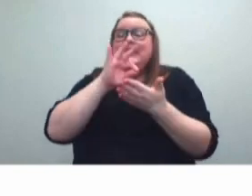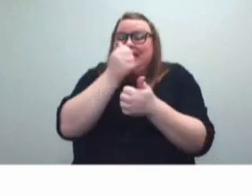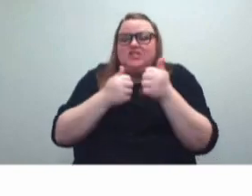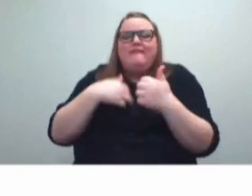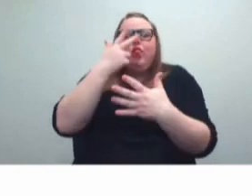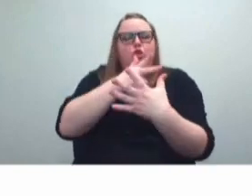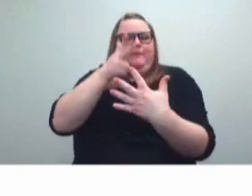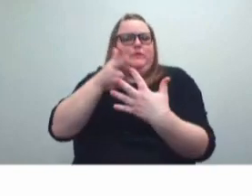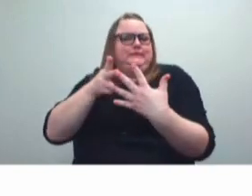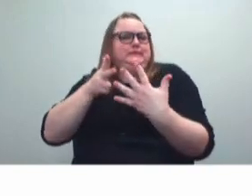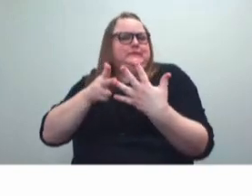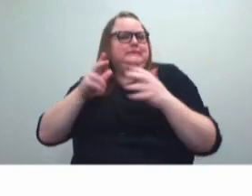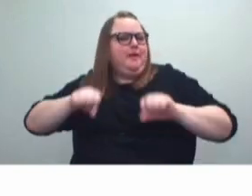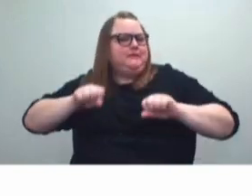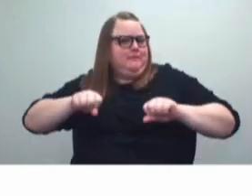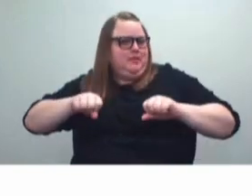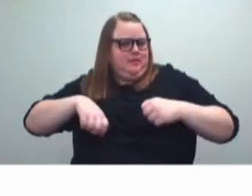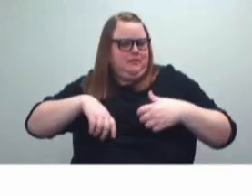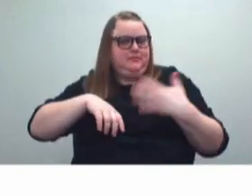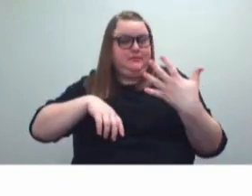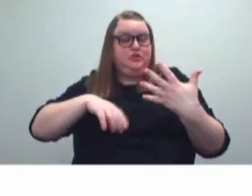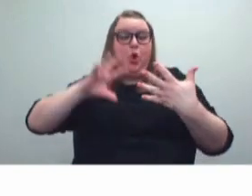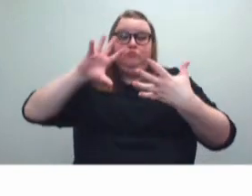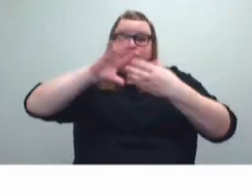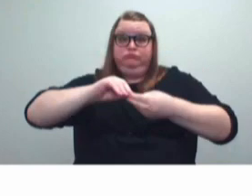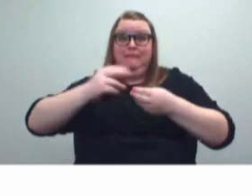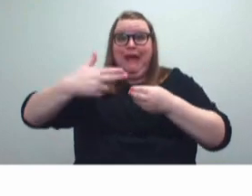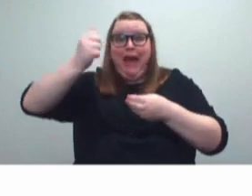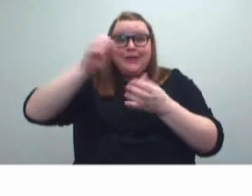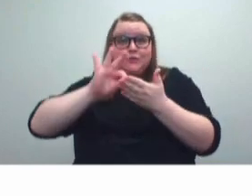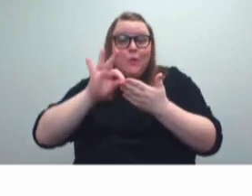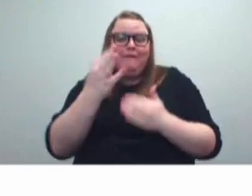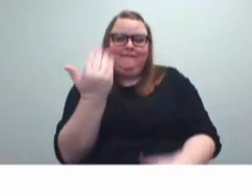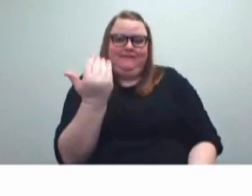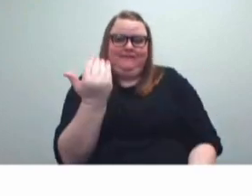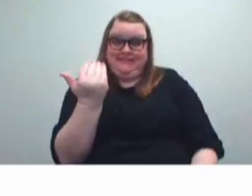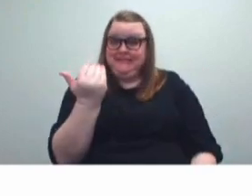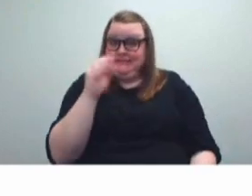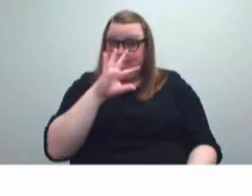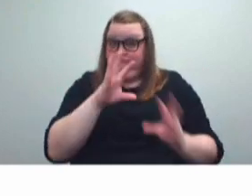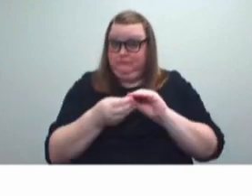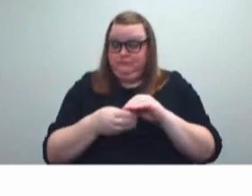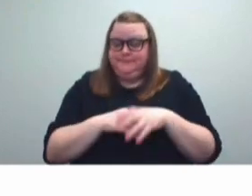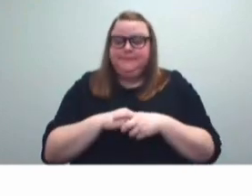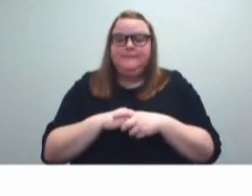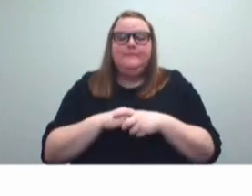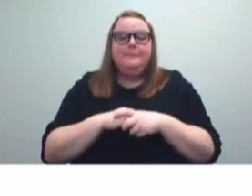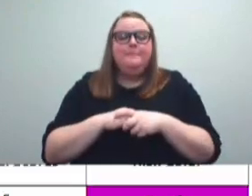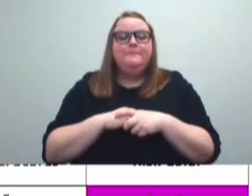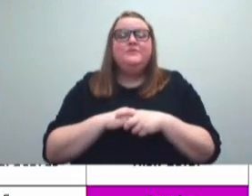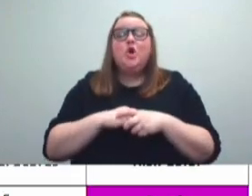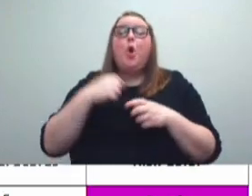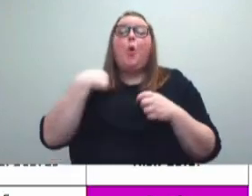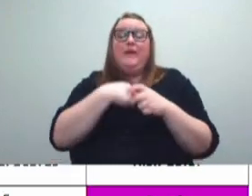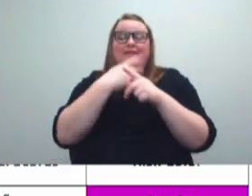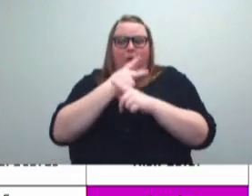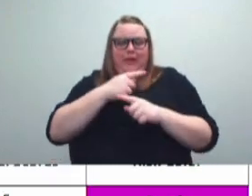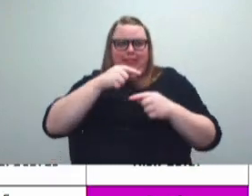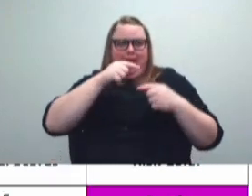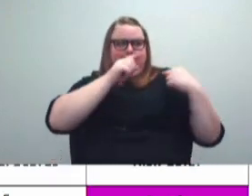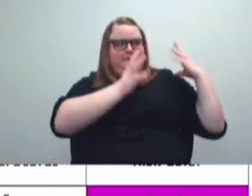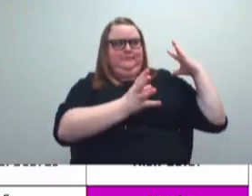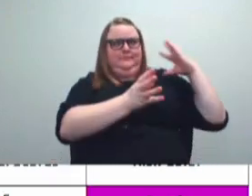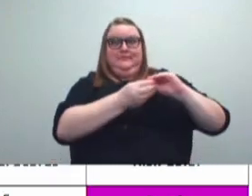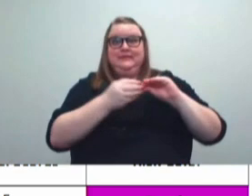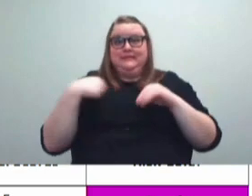highest possible score is 15. So now I'd like to show you, we back calculated about 60 days worth of our model, and you can see how it